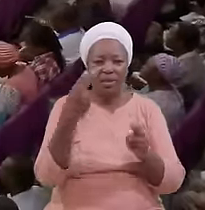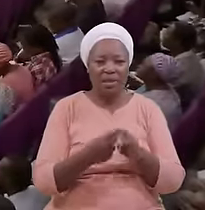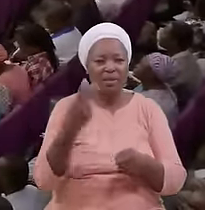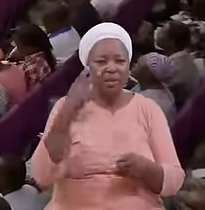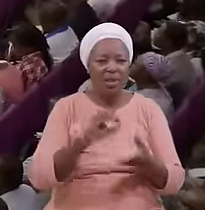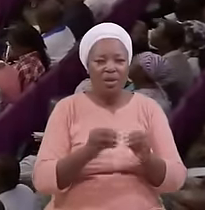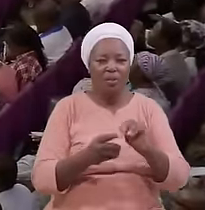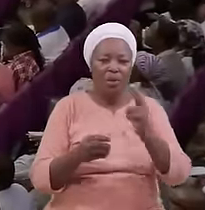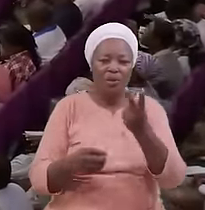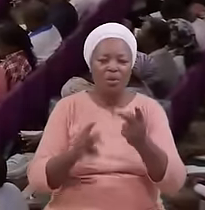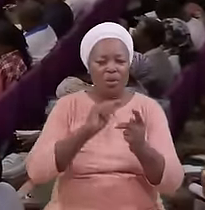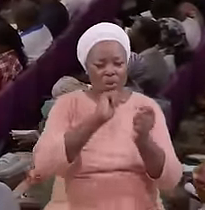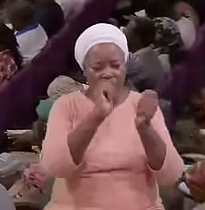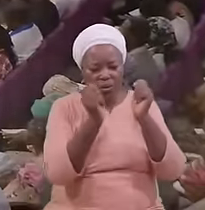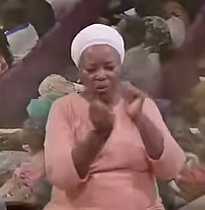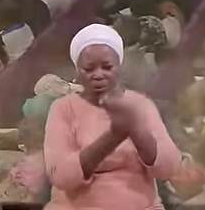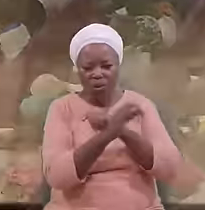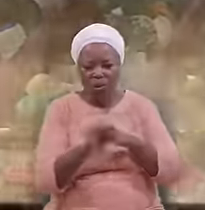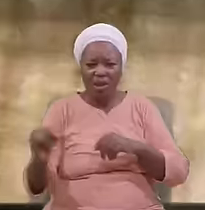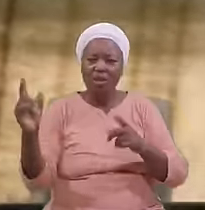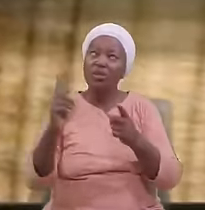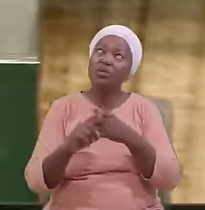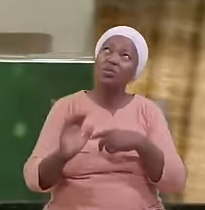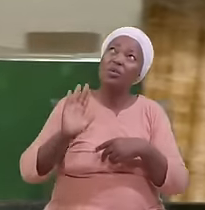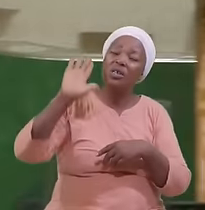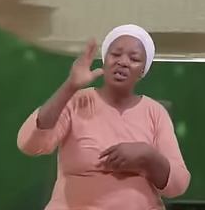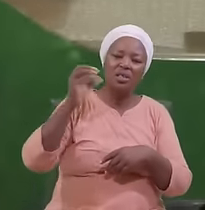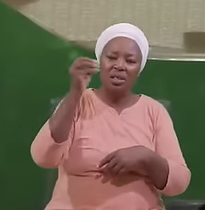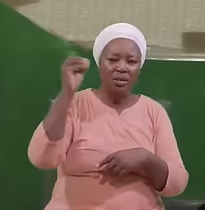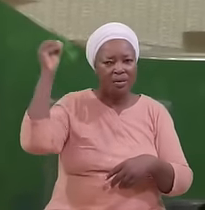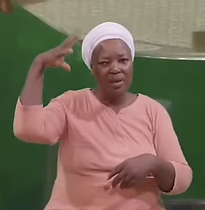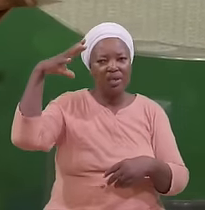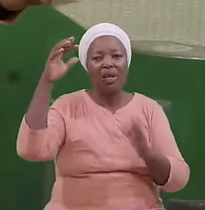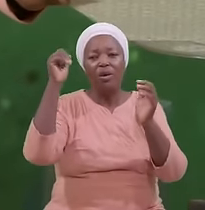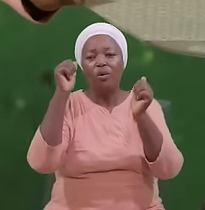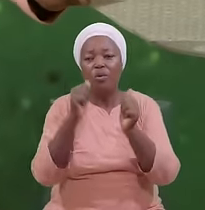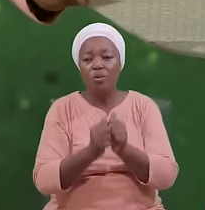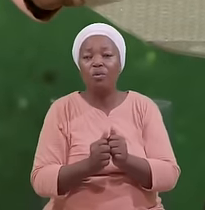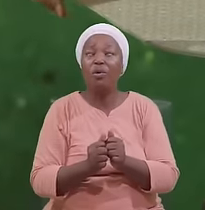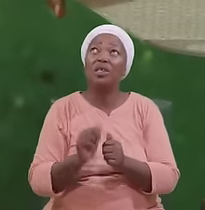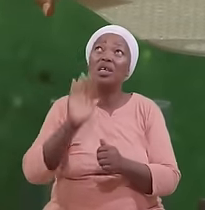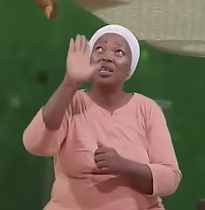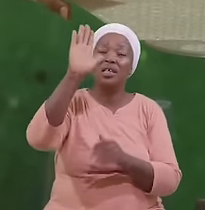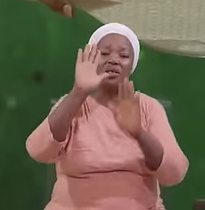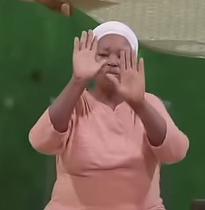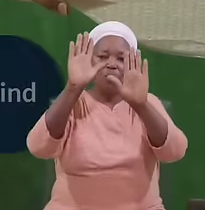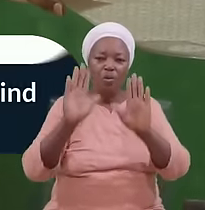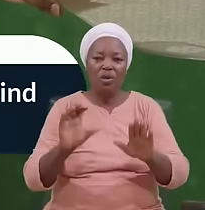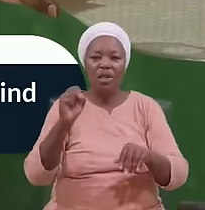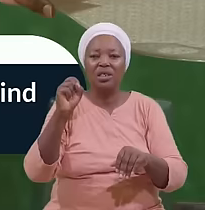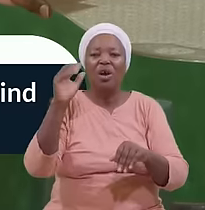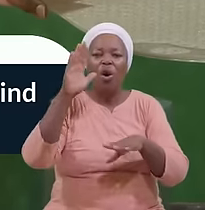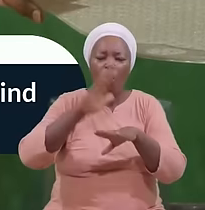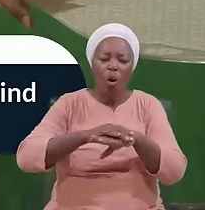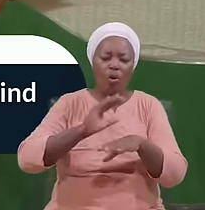two, turning to his grace with his wonders on our mind.